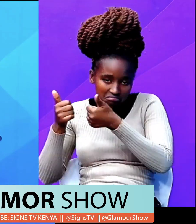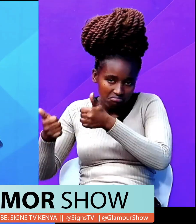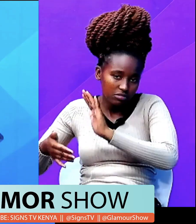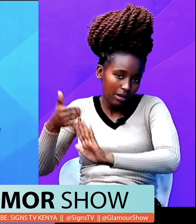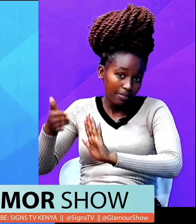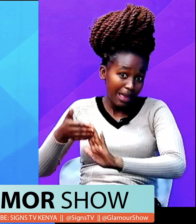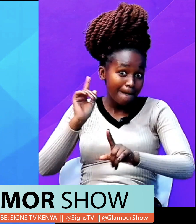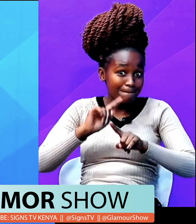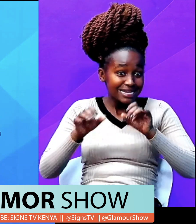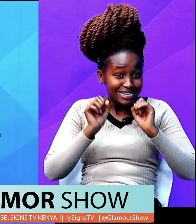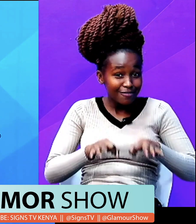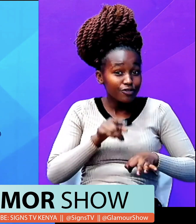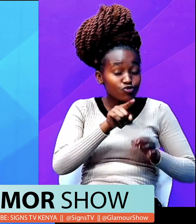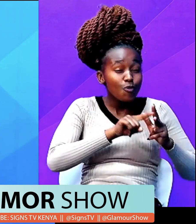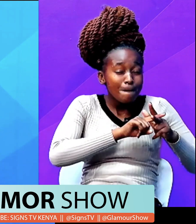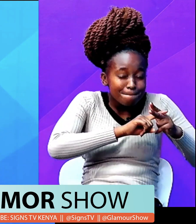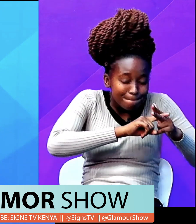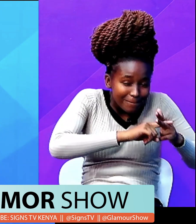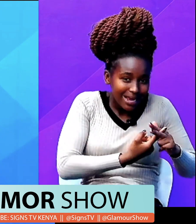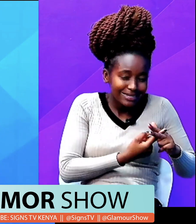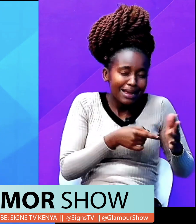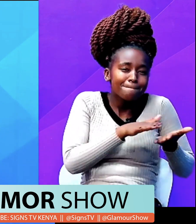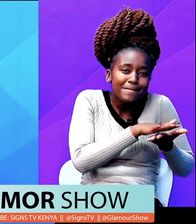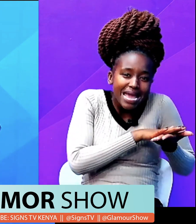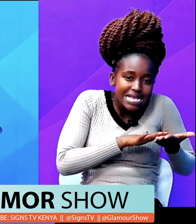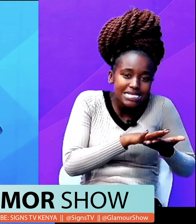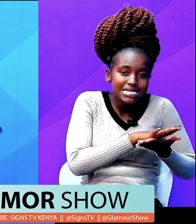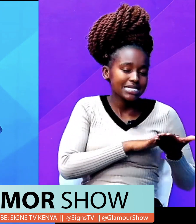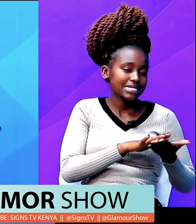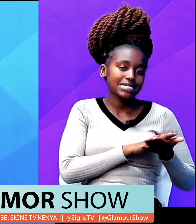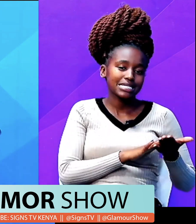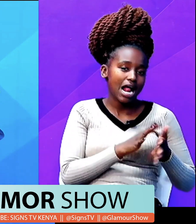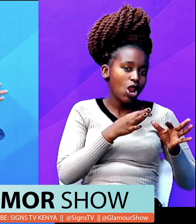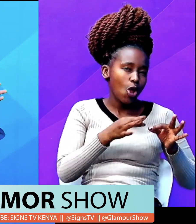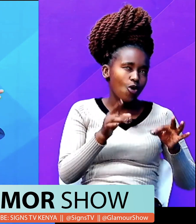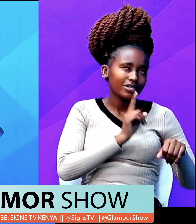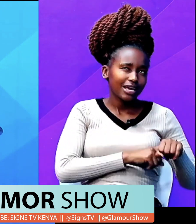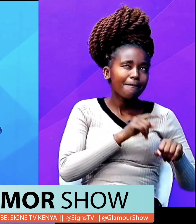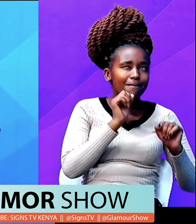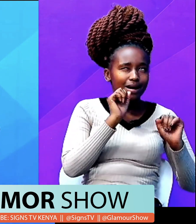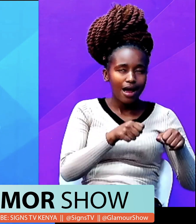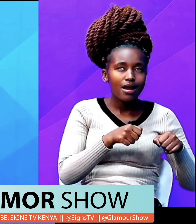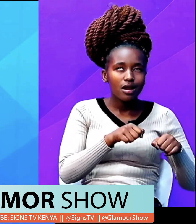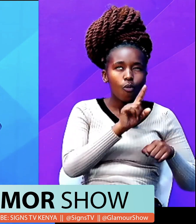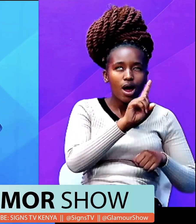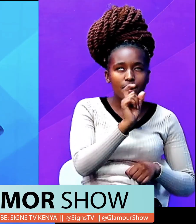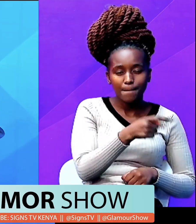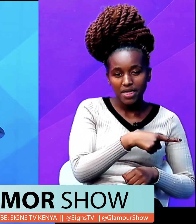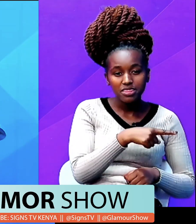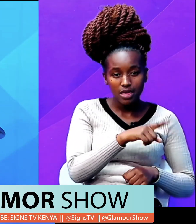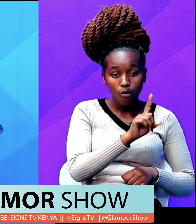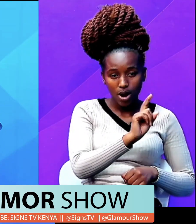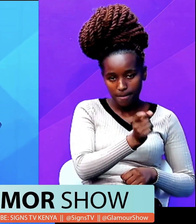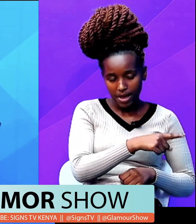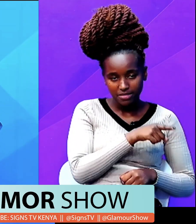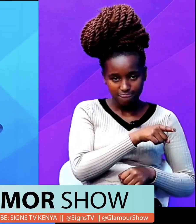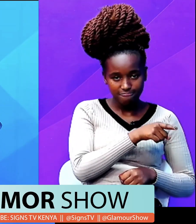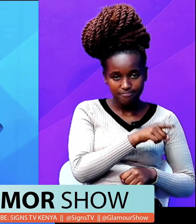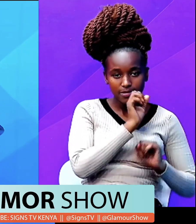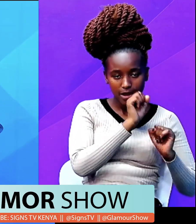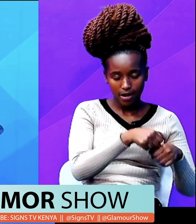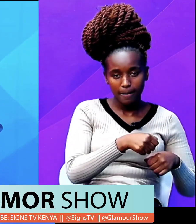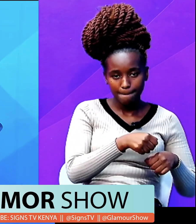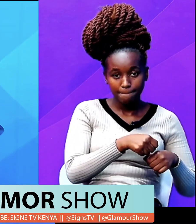a beginner in my class, it takes about a month for that person to